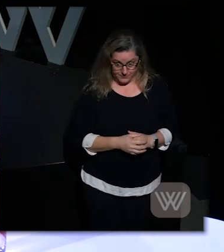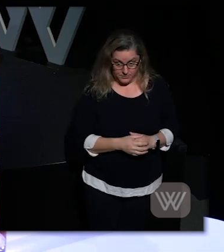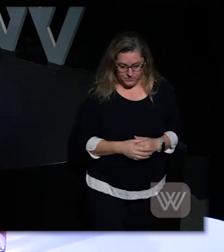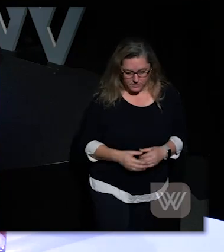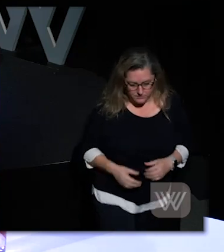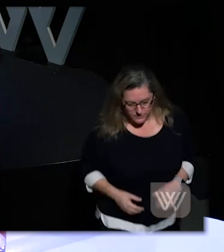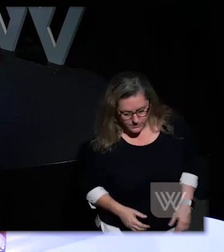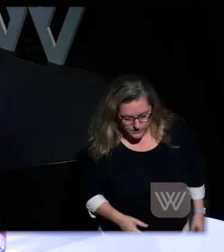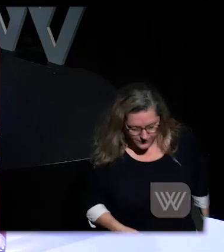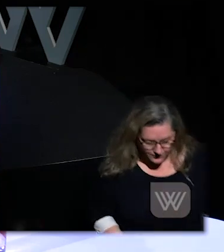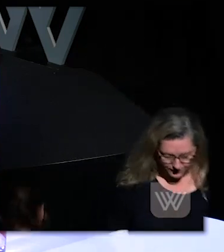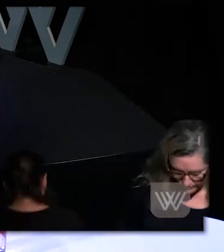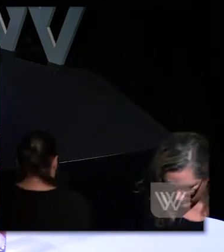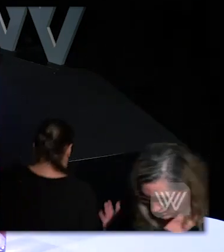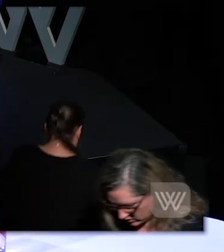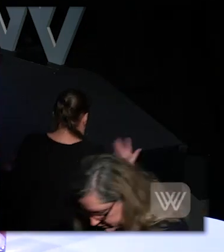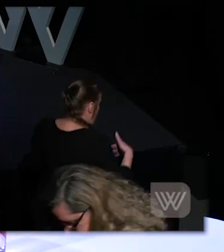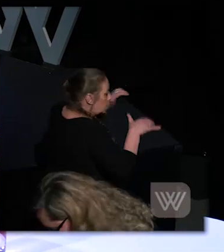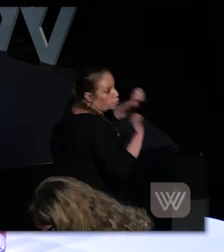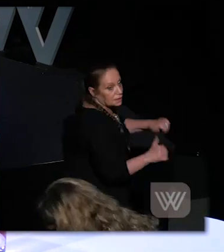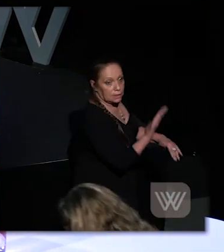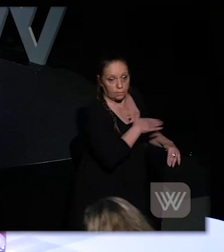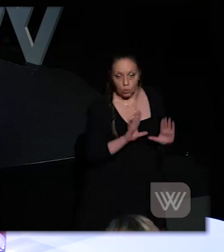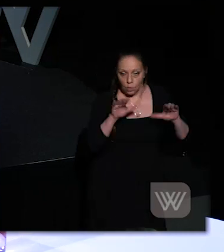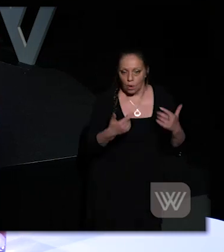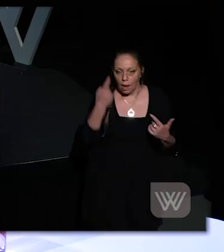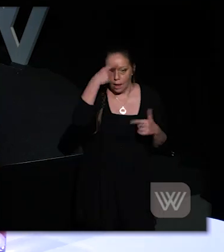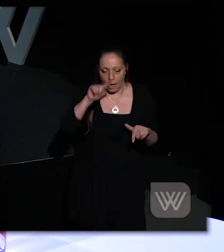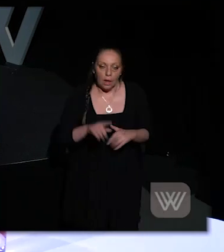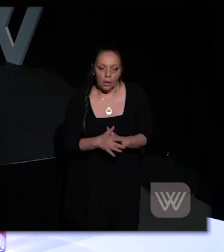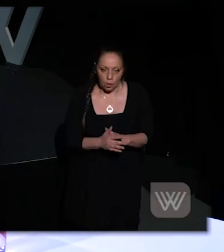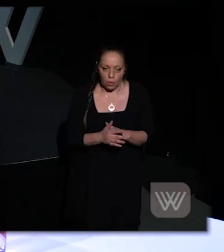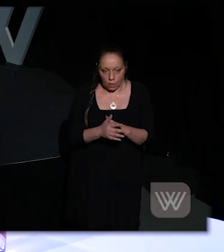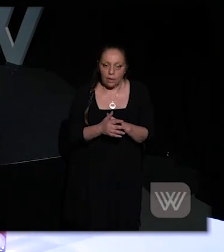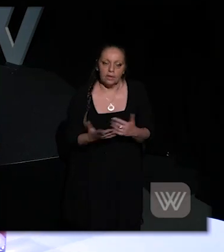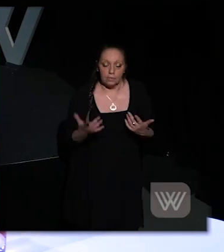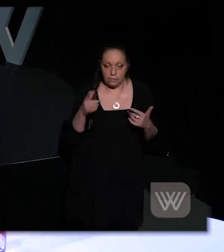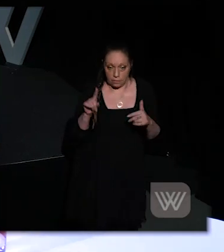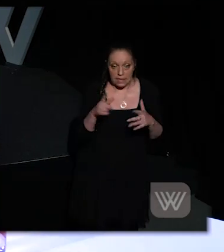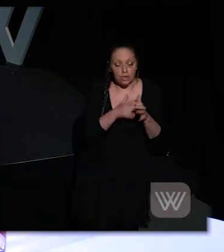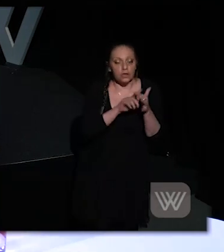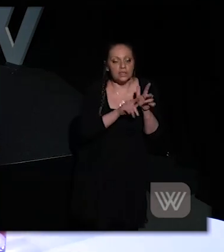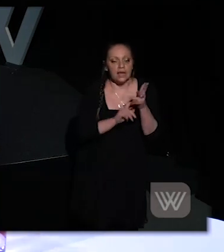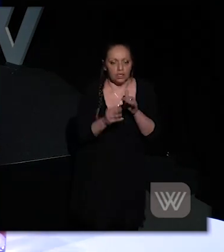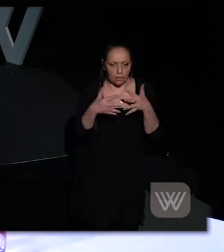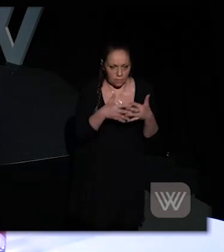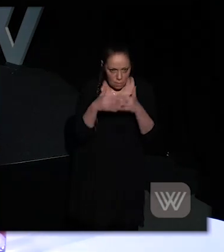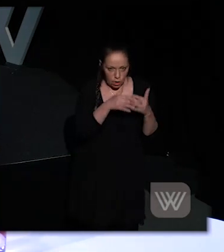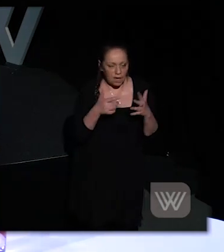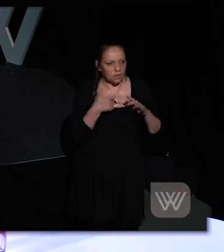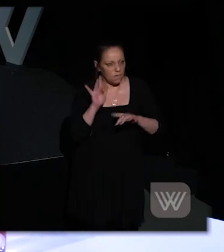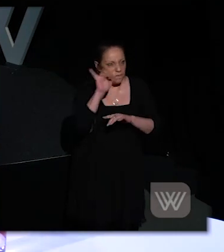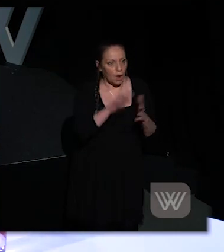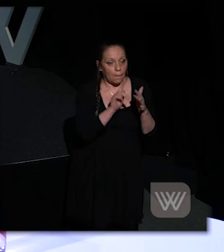Sheep, who is president of this very offensively named trolling syndicate called the Gay Niggers Association of America. Now they've named it that to fuck the